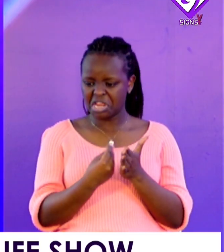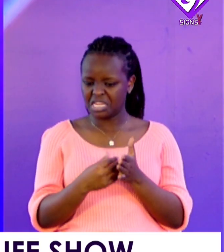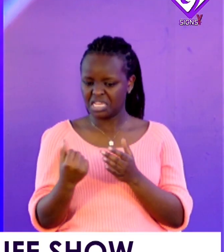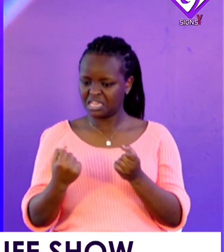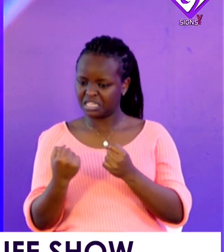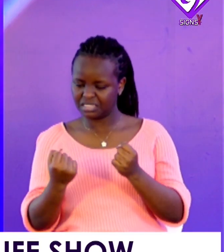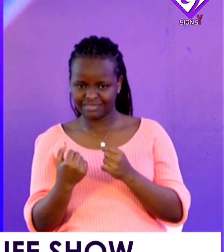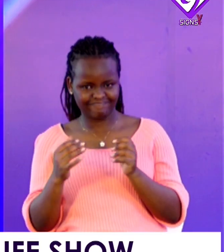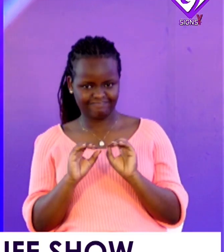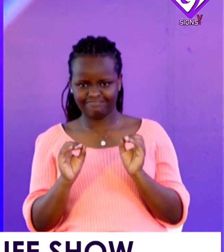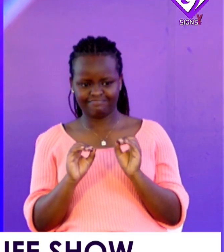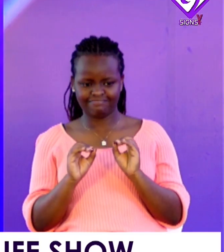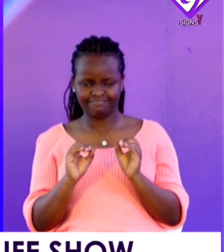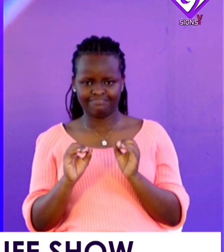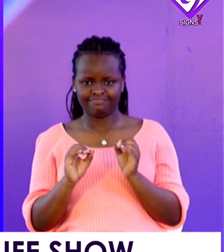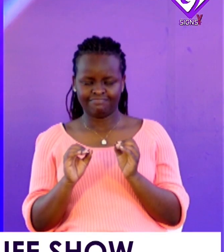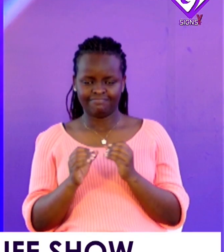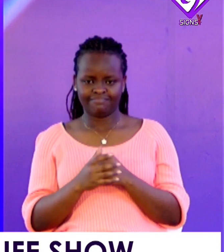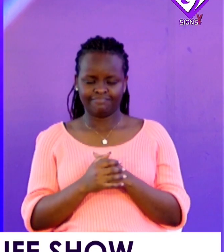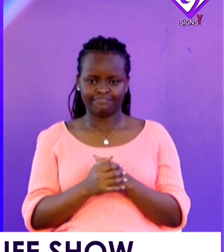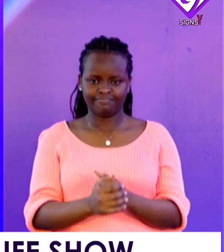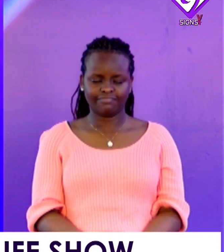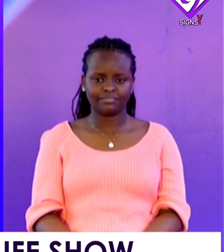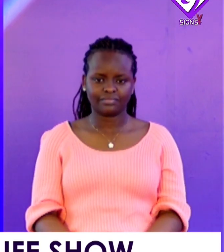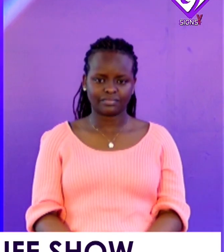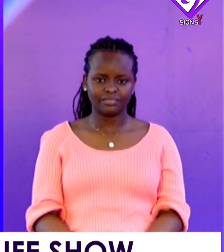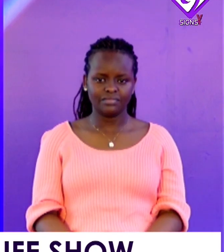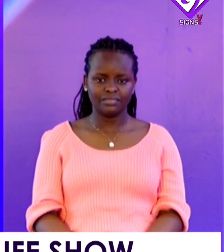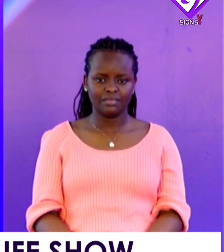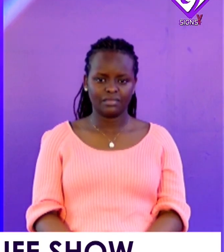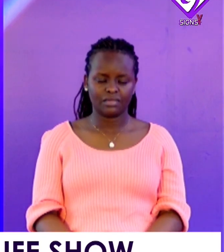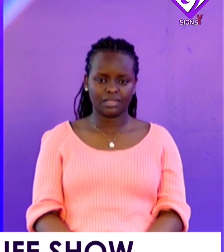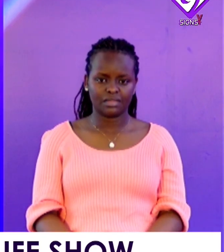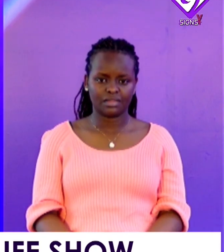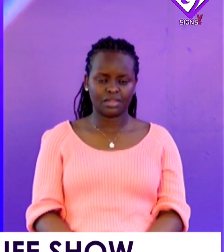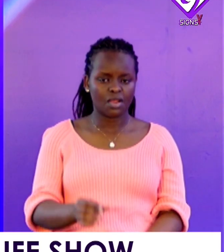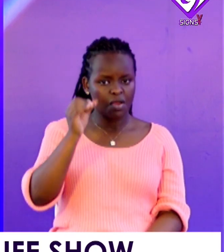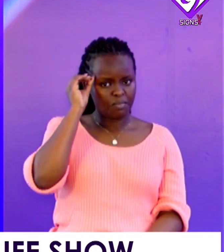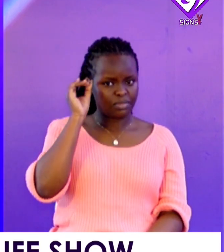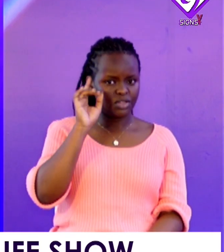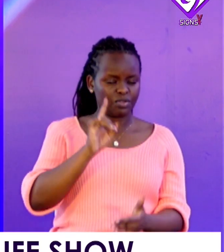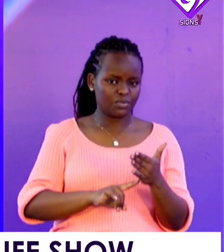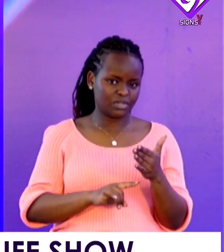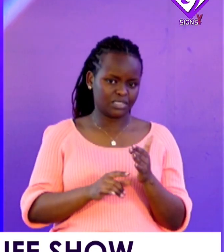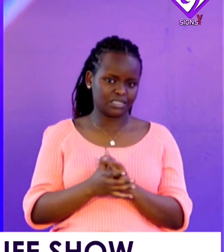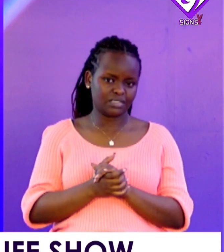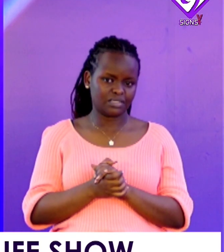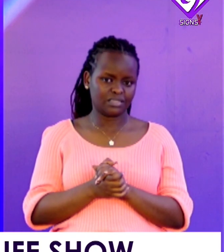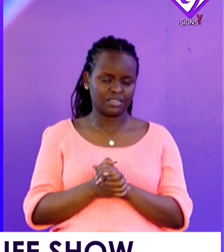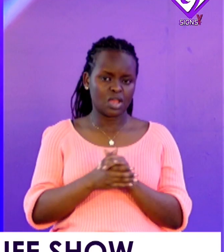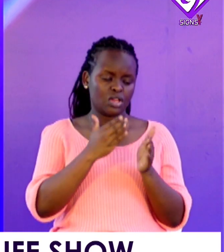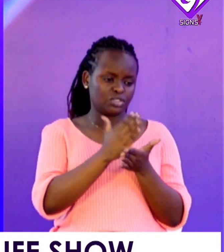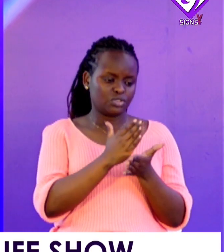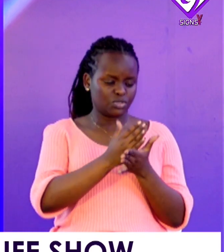negatively and taking advantage of the situation. What's your opinion about the genuine marks of a genuine faith? How